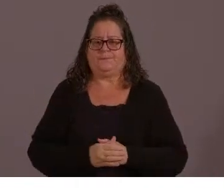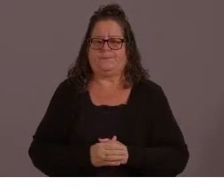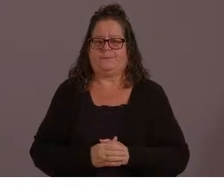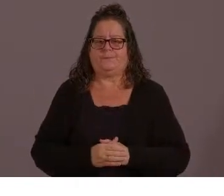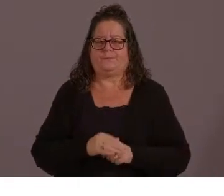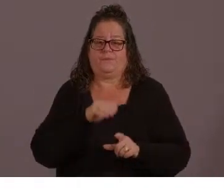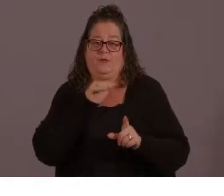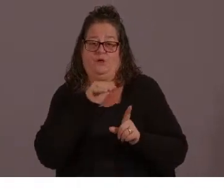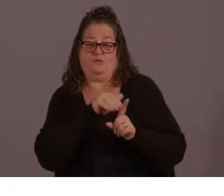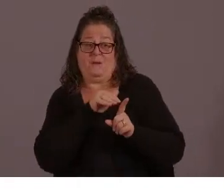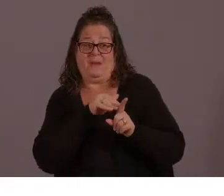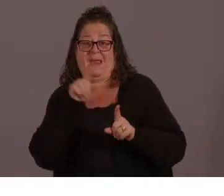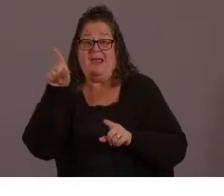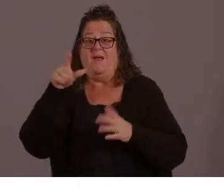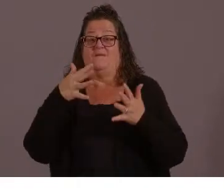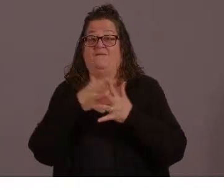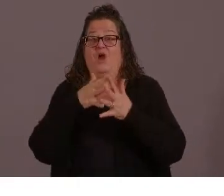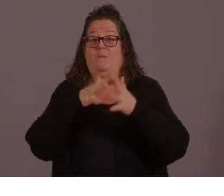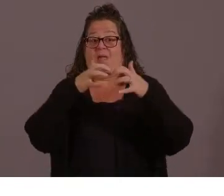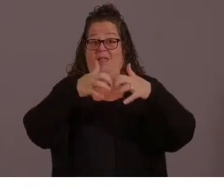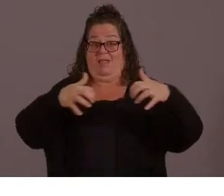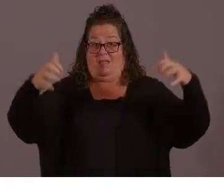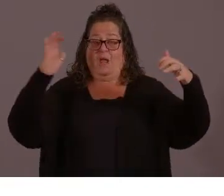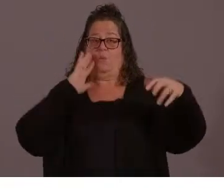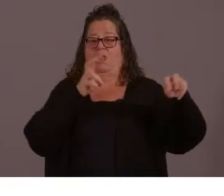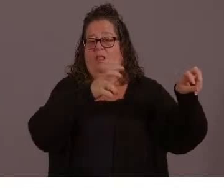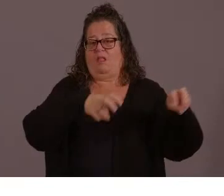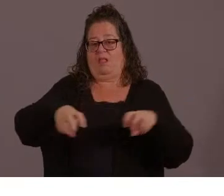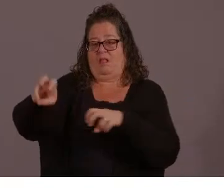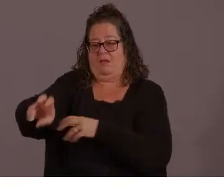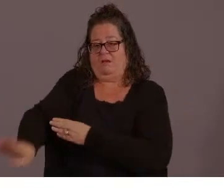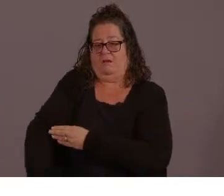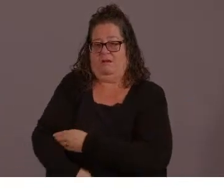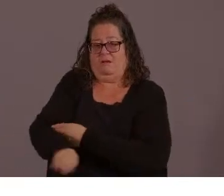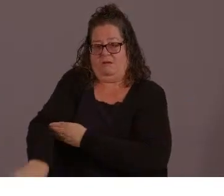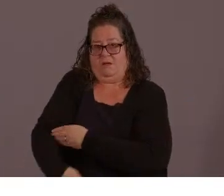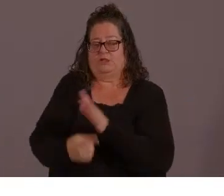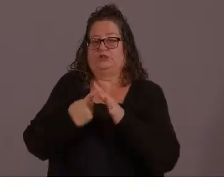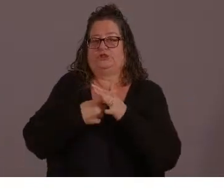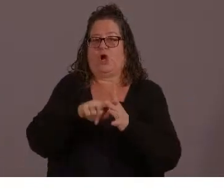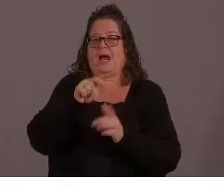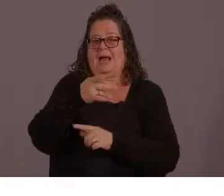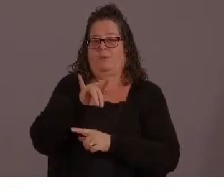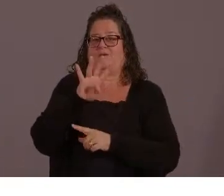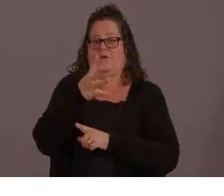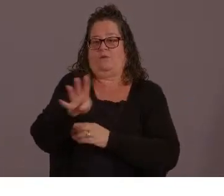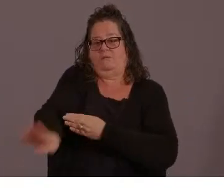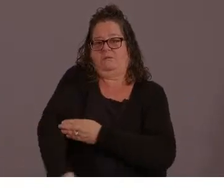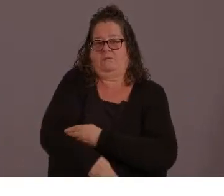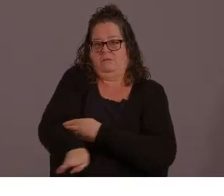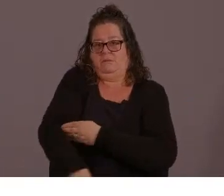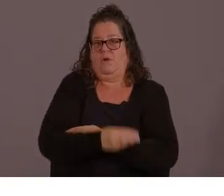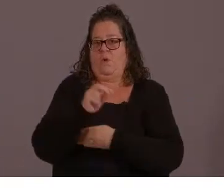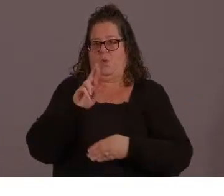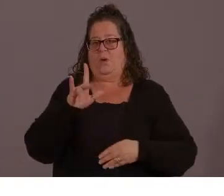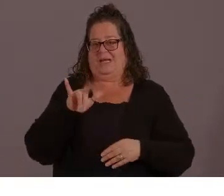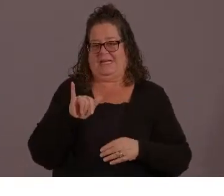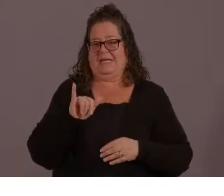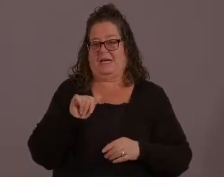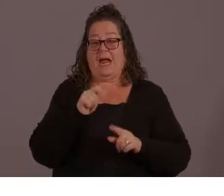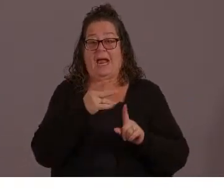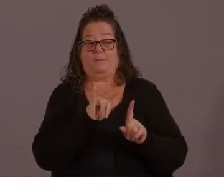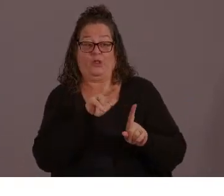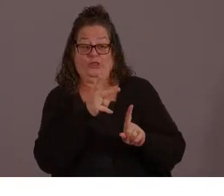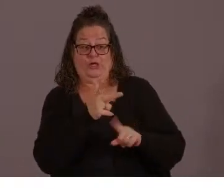to overnight operations as of April 4th. The site is going to pause operations at midnight on April 3rd and